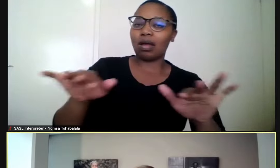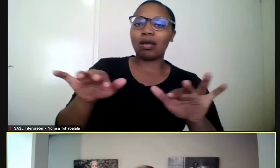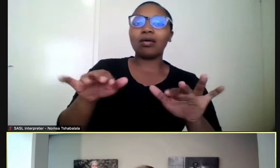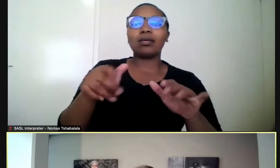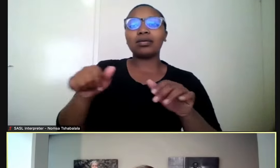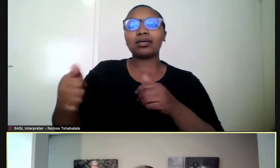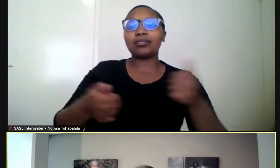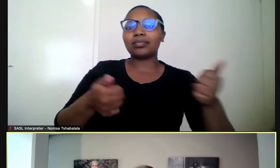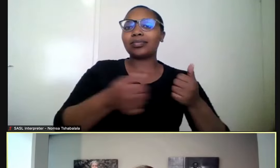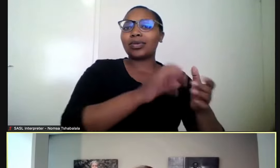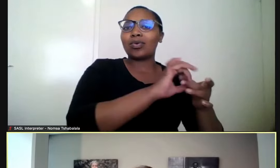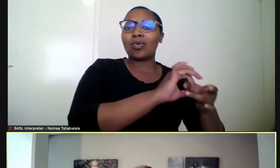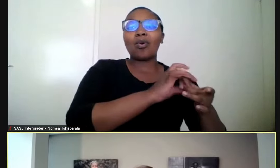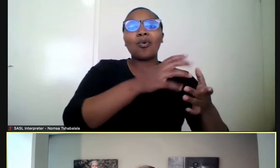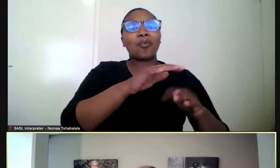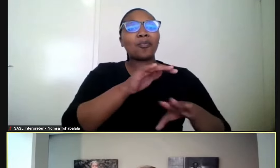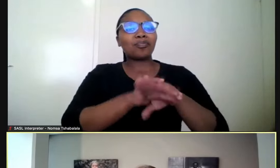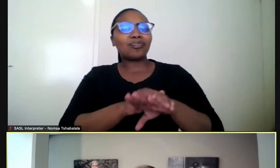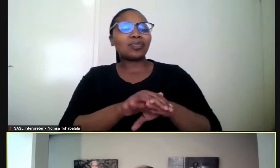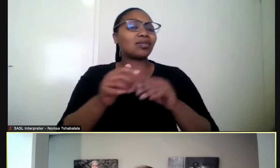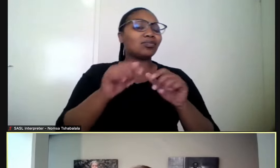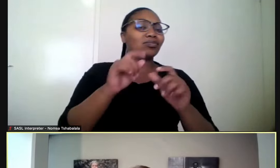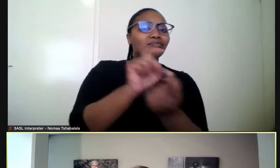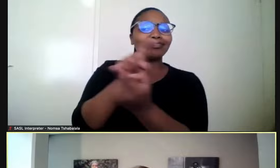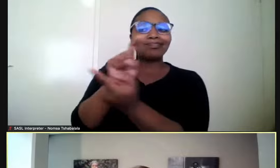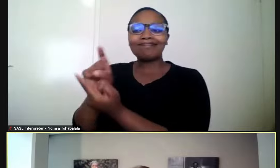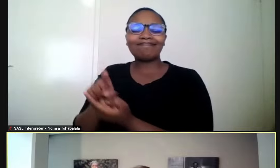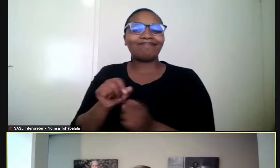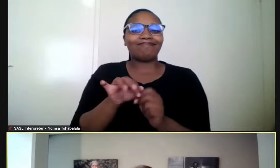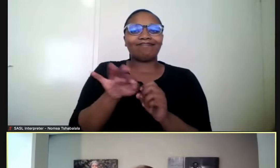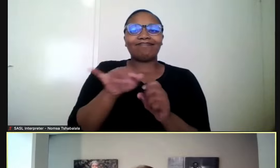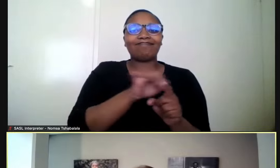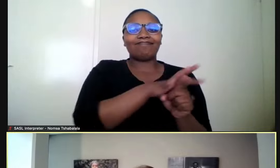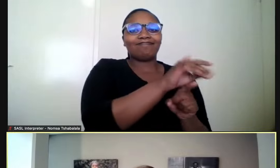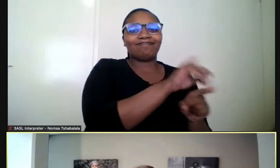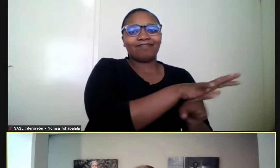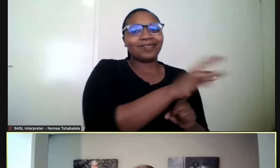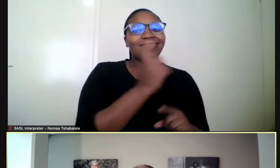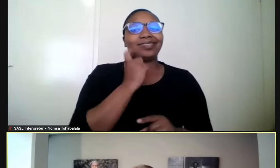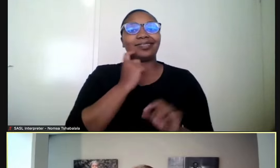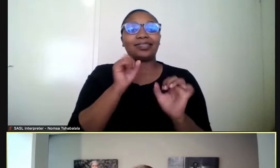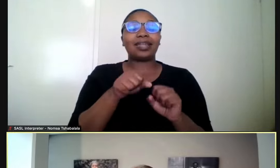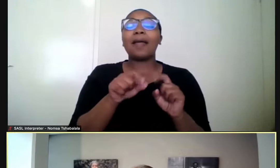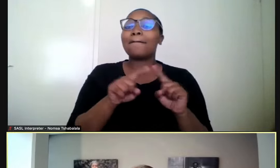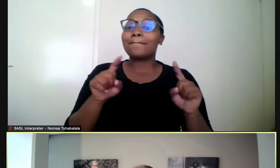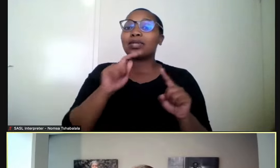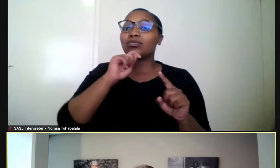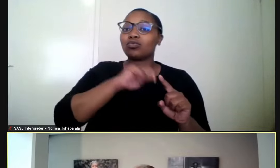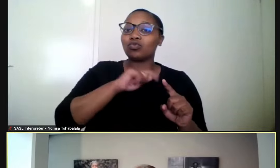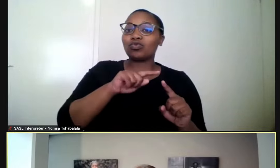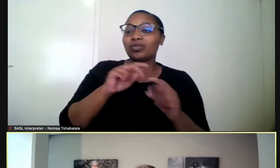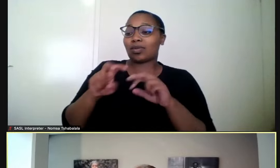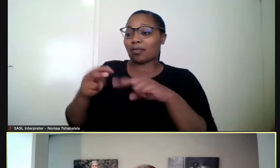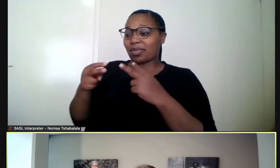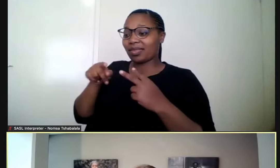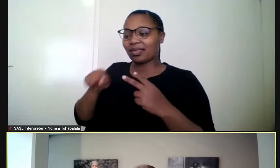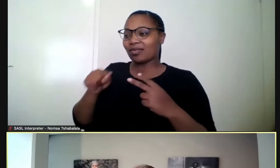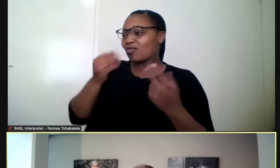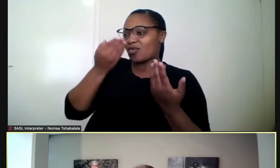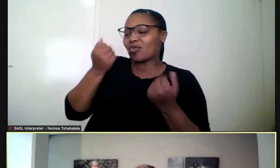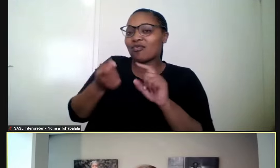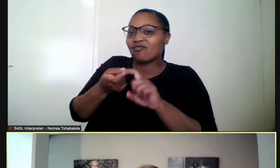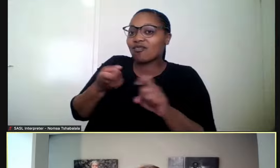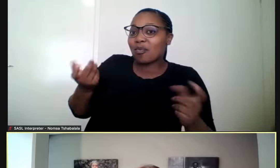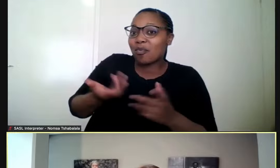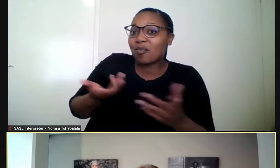what we should be focusing on, not really on the origin of the variants. We will never know if the origin originates in South